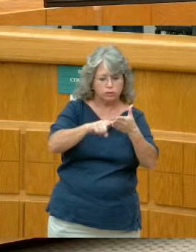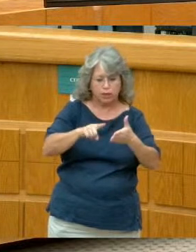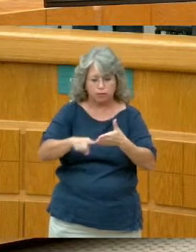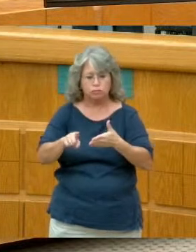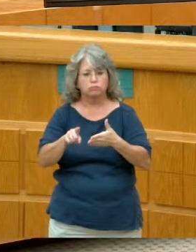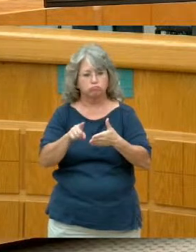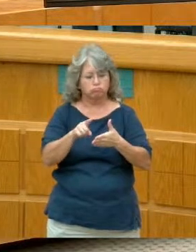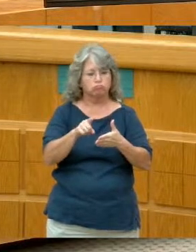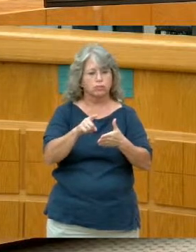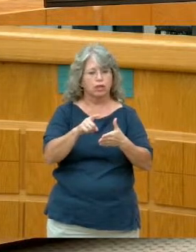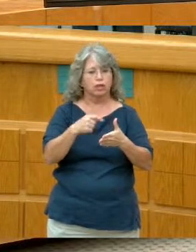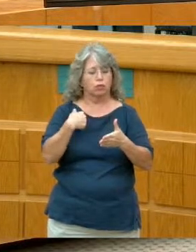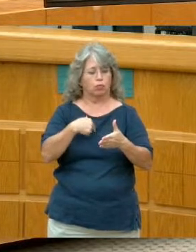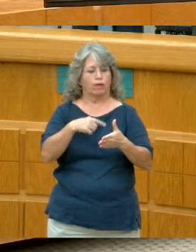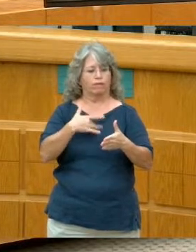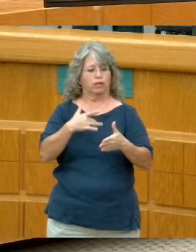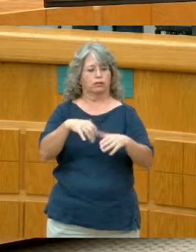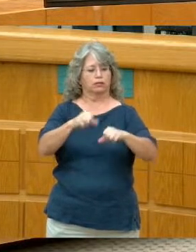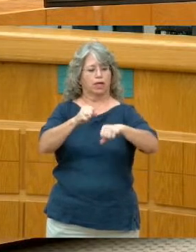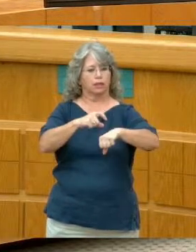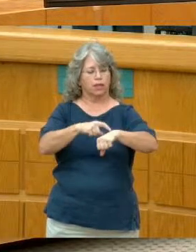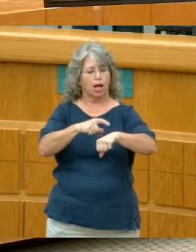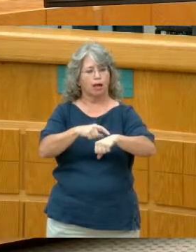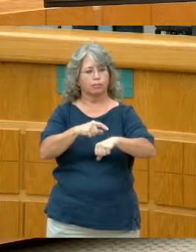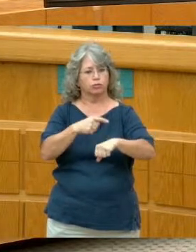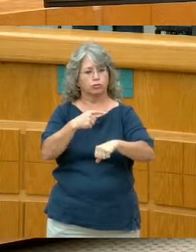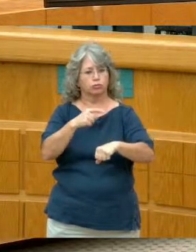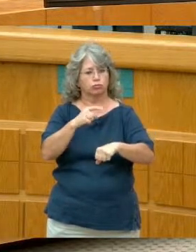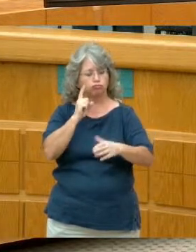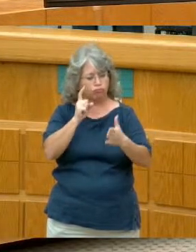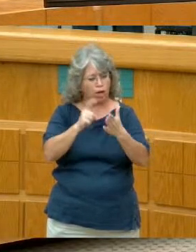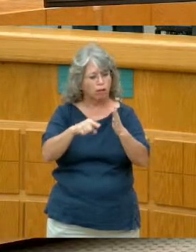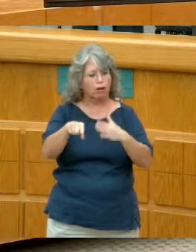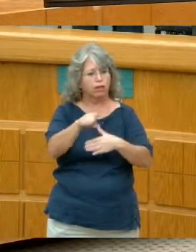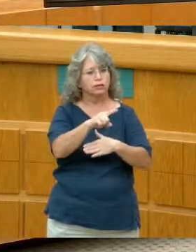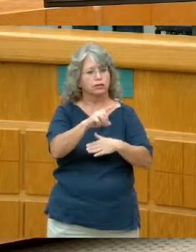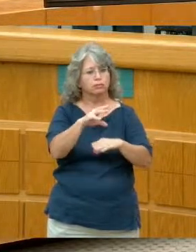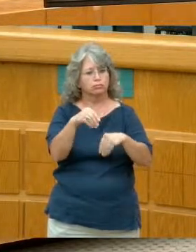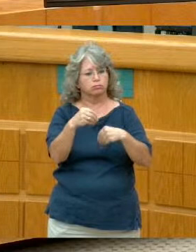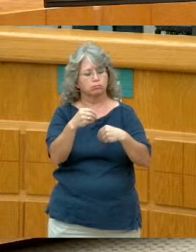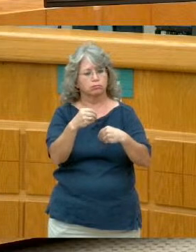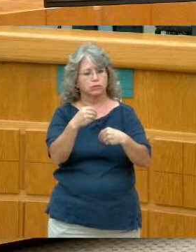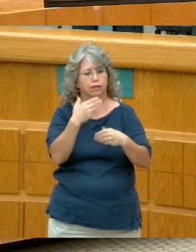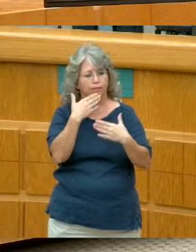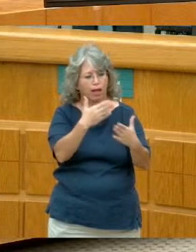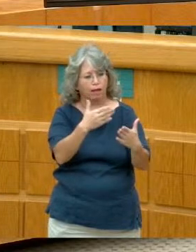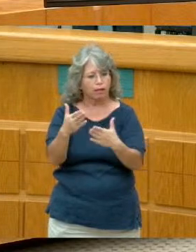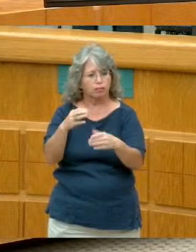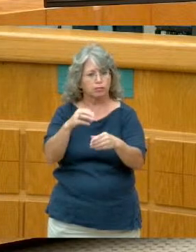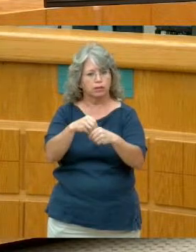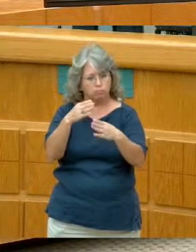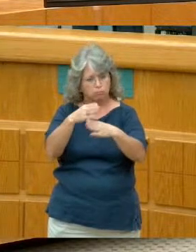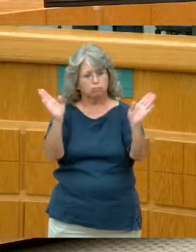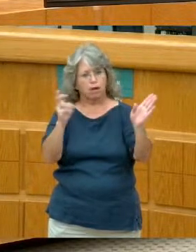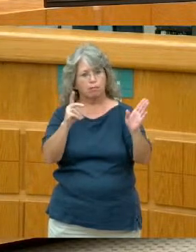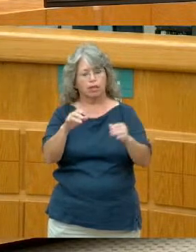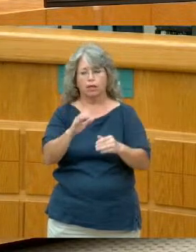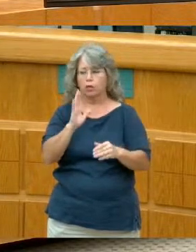to acknowledge them and say thank you to them publicly, and we will be providing each one of them a appreciation